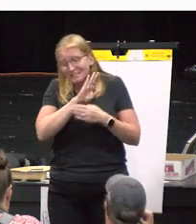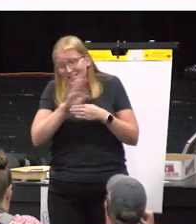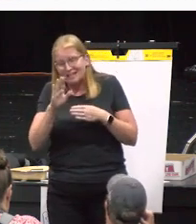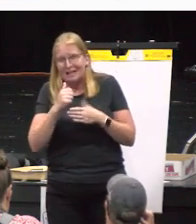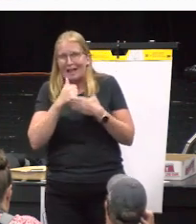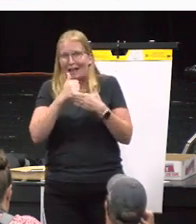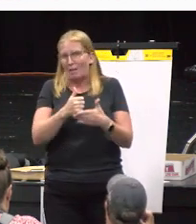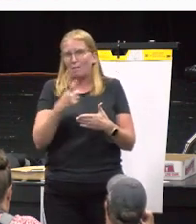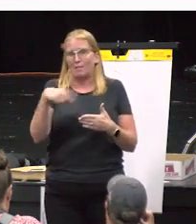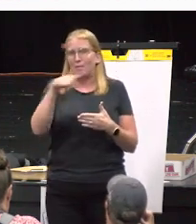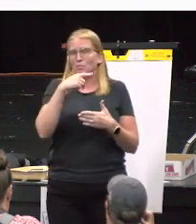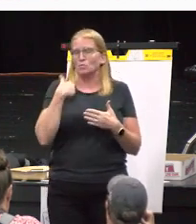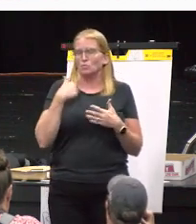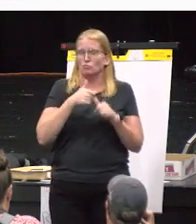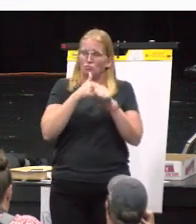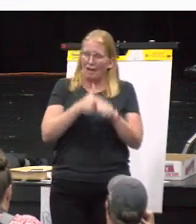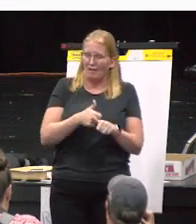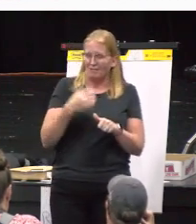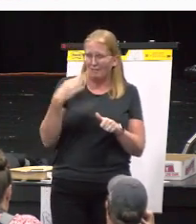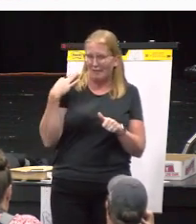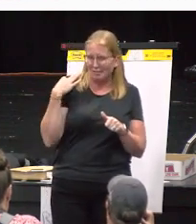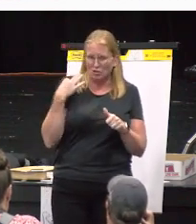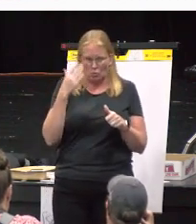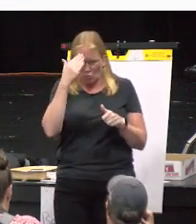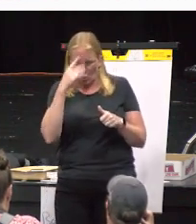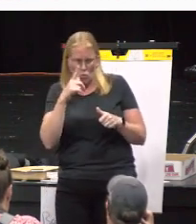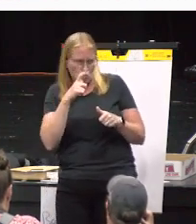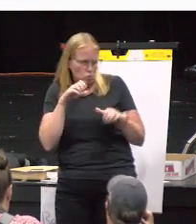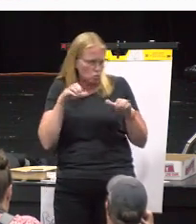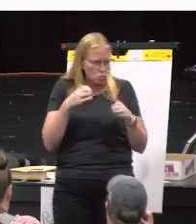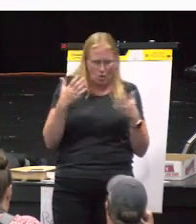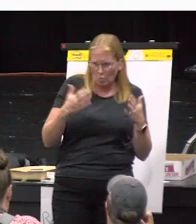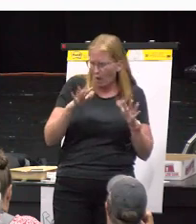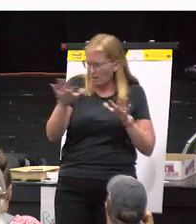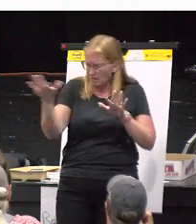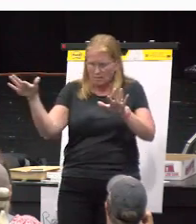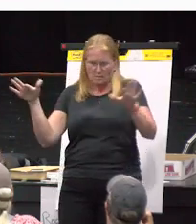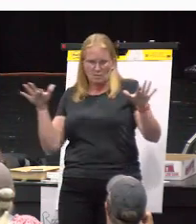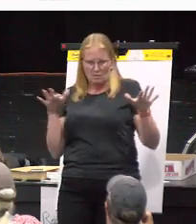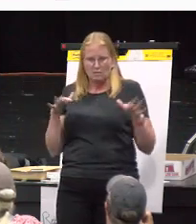create volunteer tracking systems so it is clear who is doing what in disaster events.